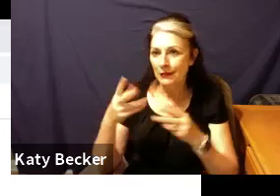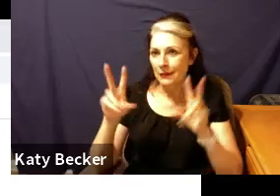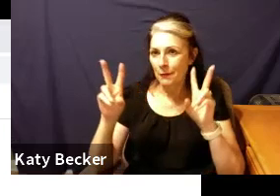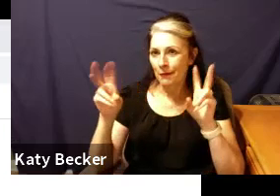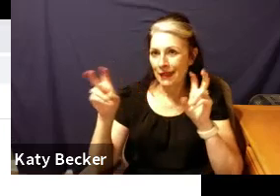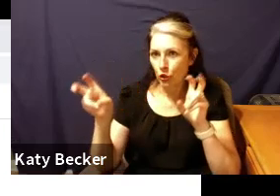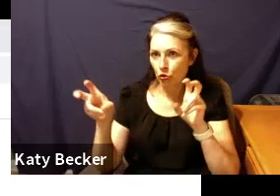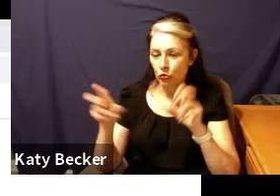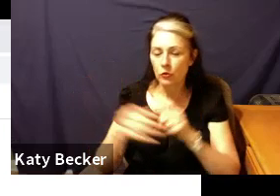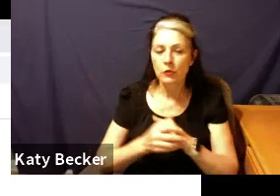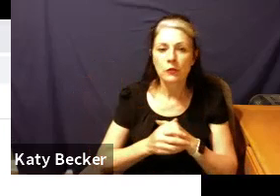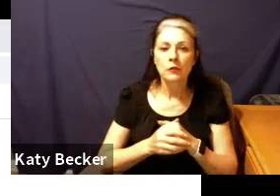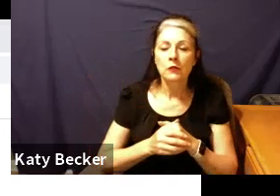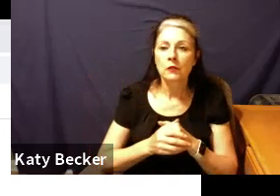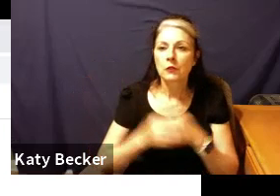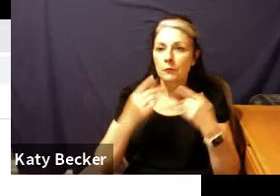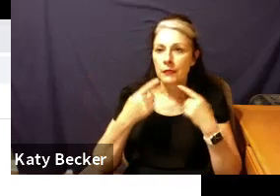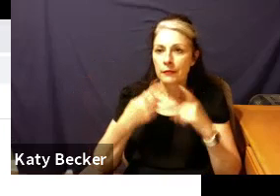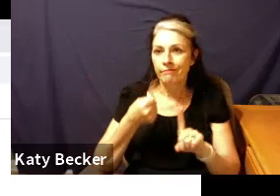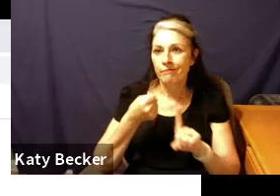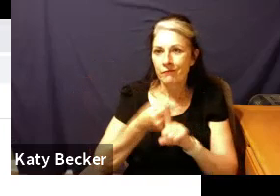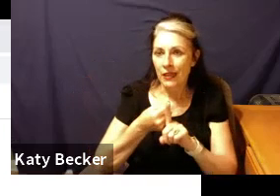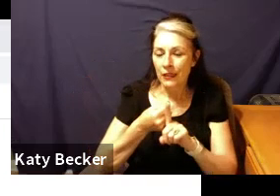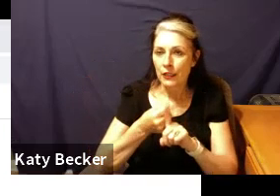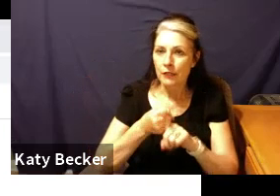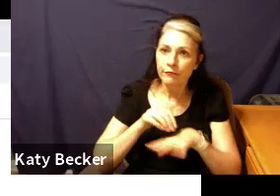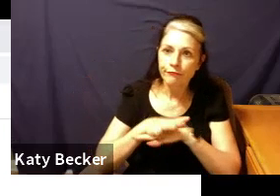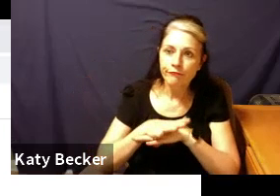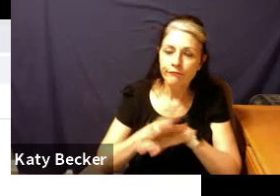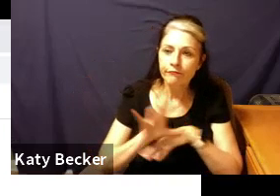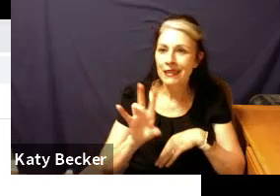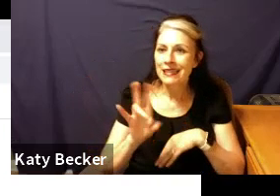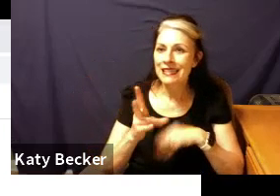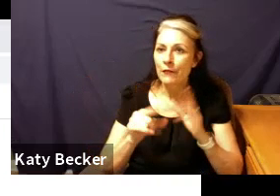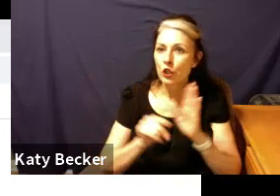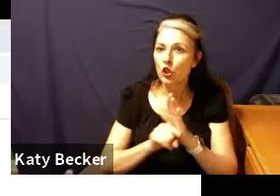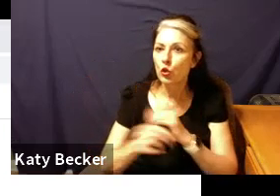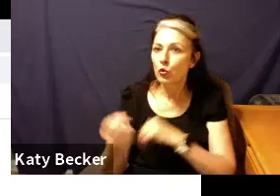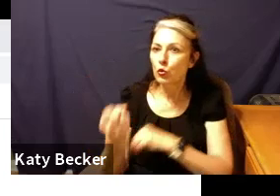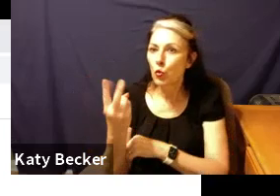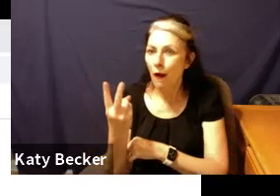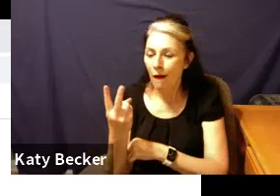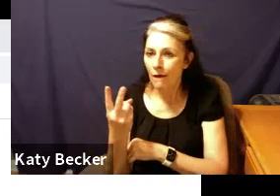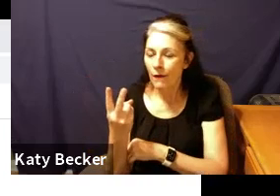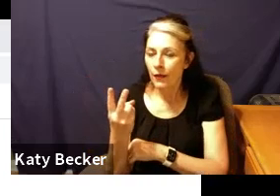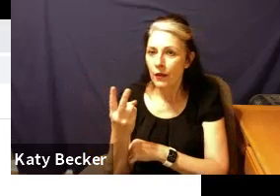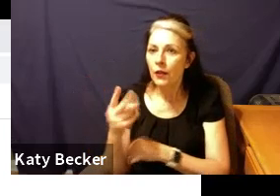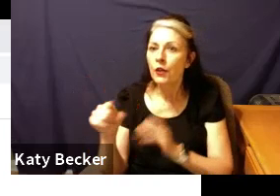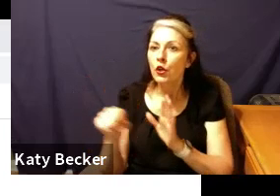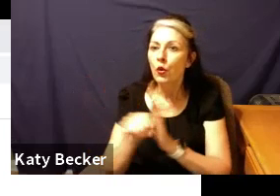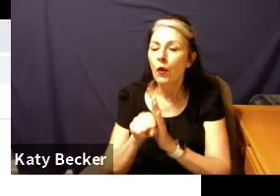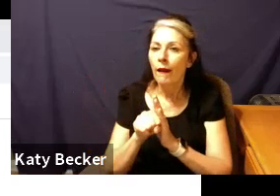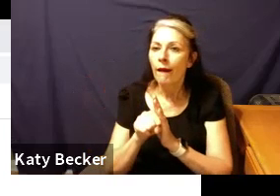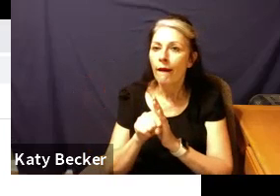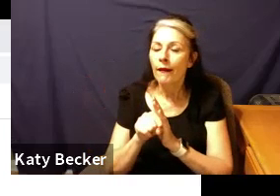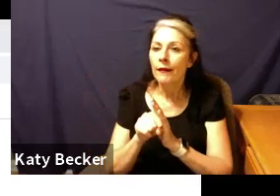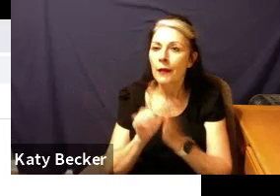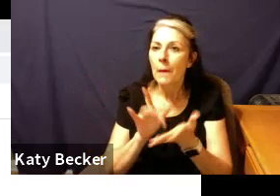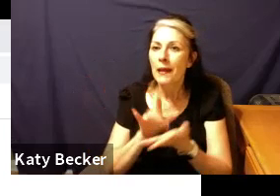that would be affecting our students in grades 7 through 12, as well as looking